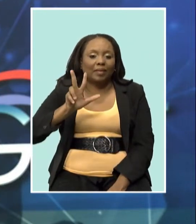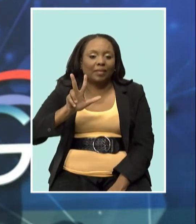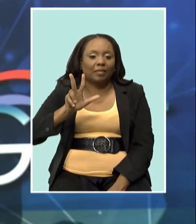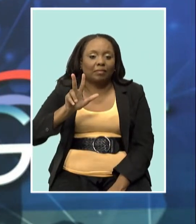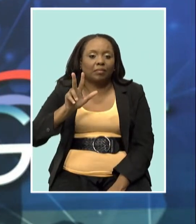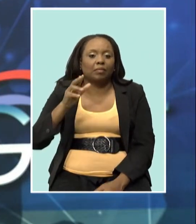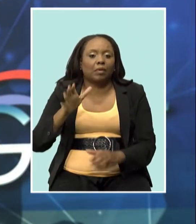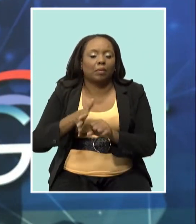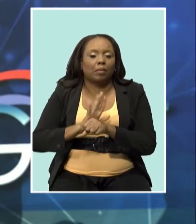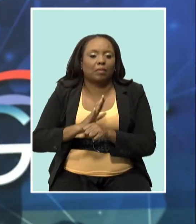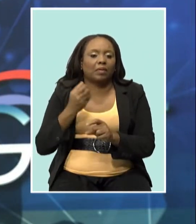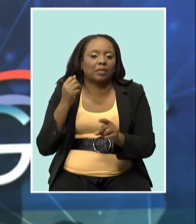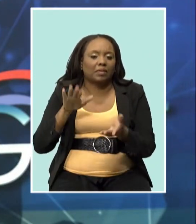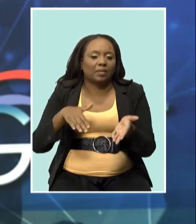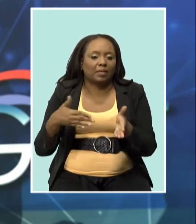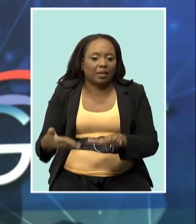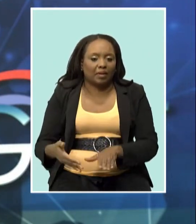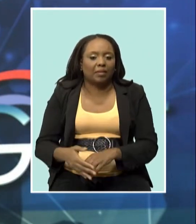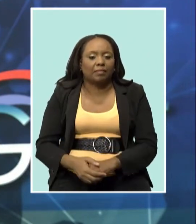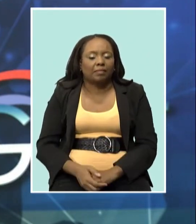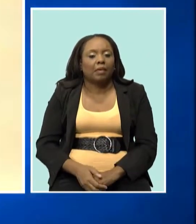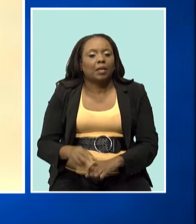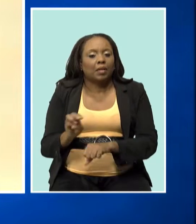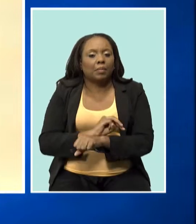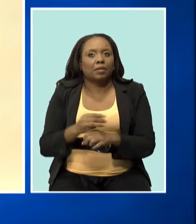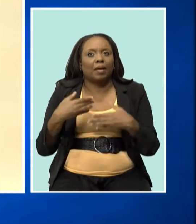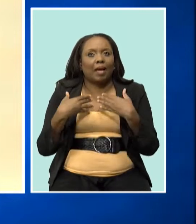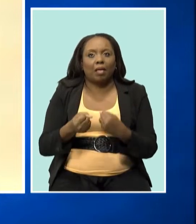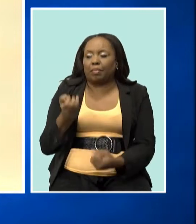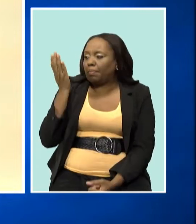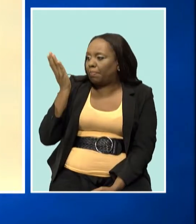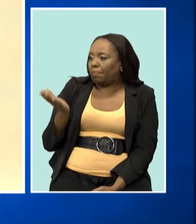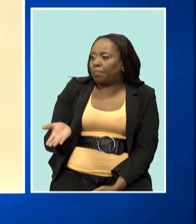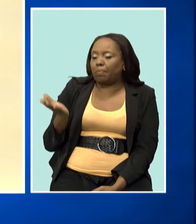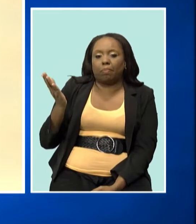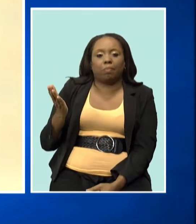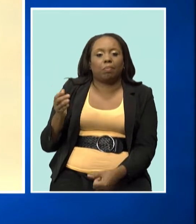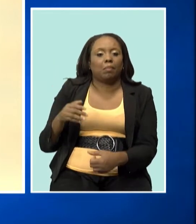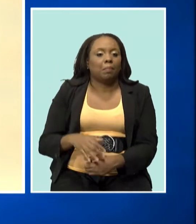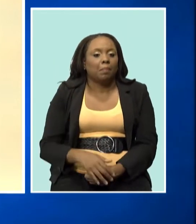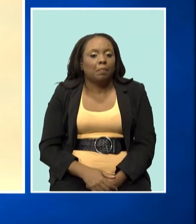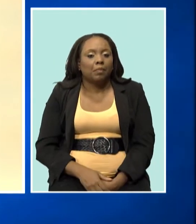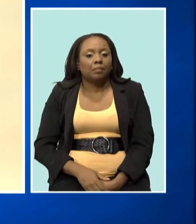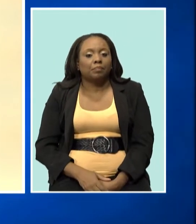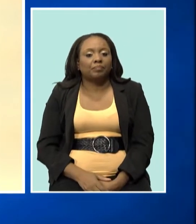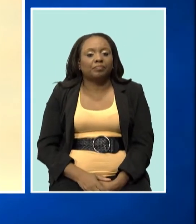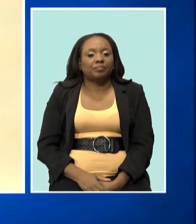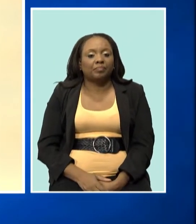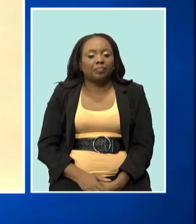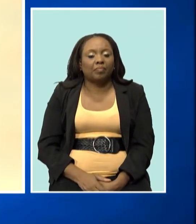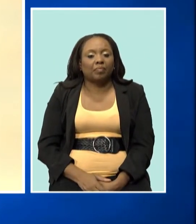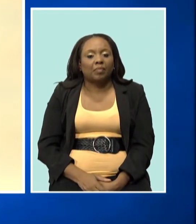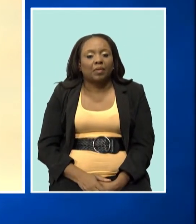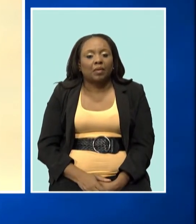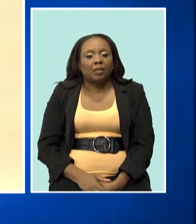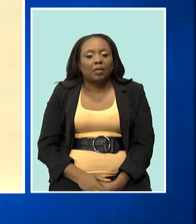before, and the year before that, up kicking a ball, dealing with his 2-year-old daughter, you know,